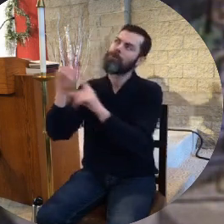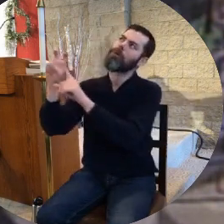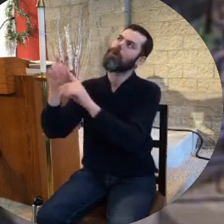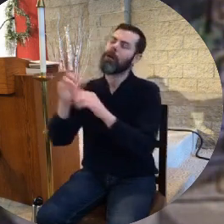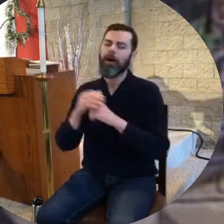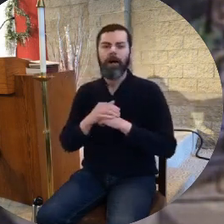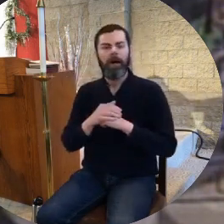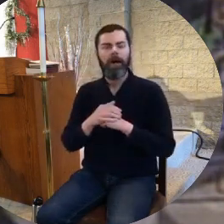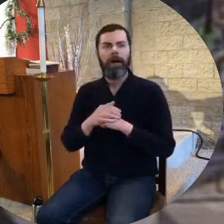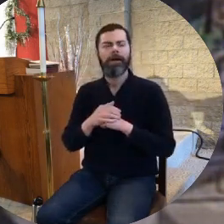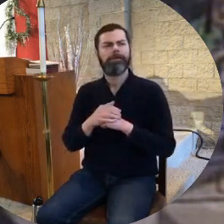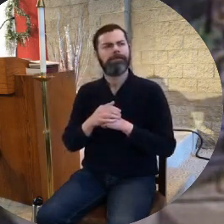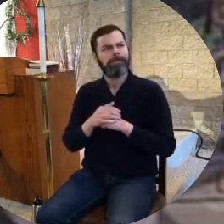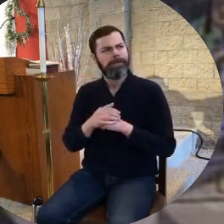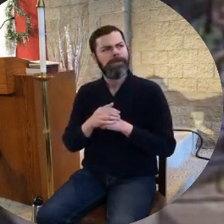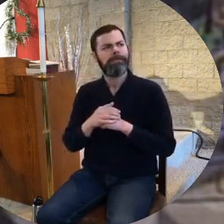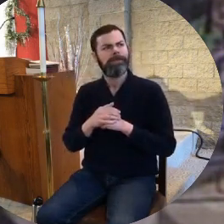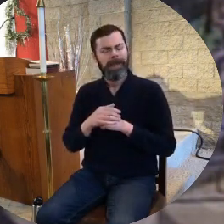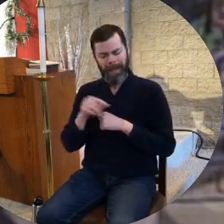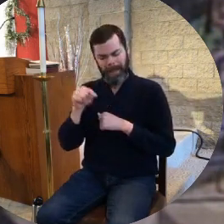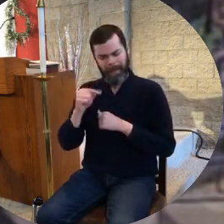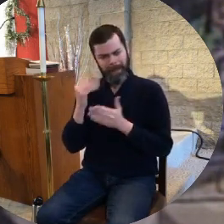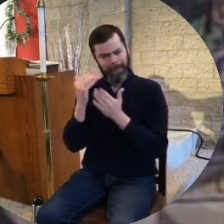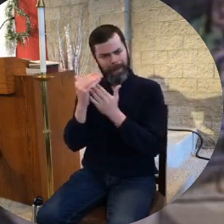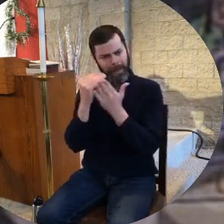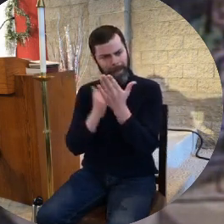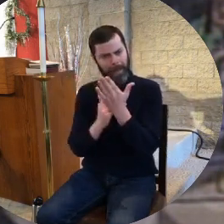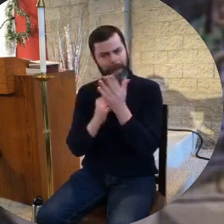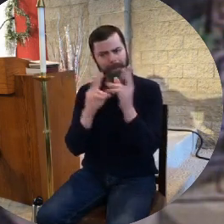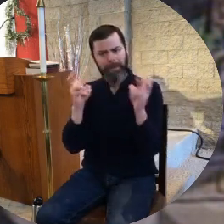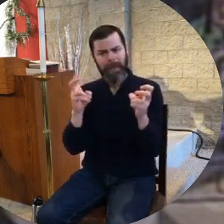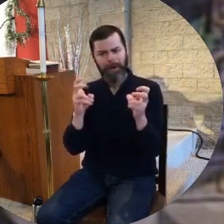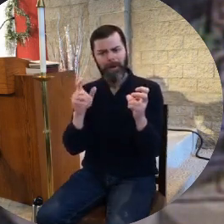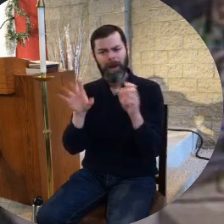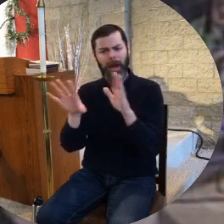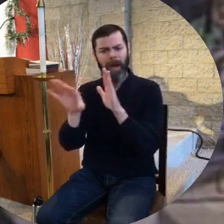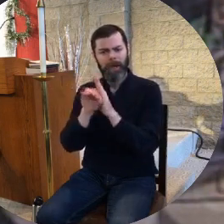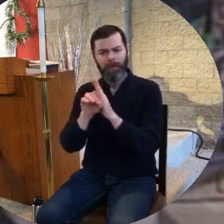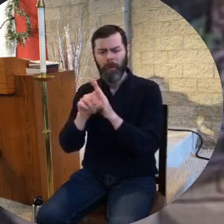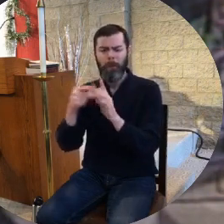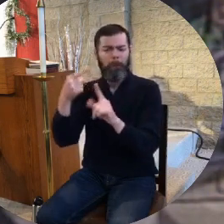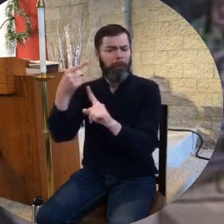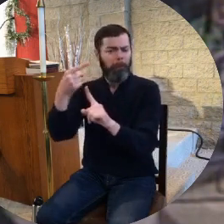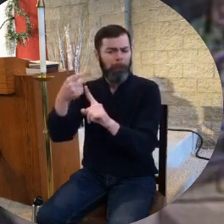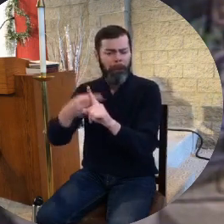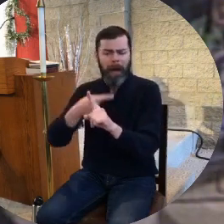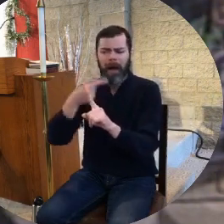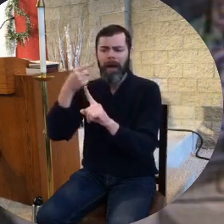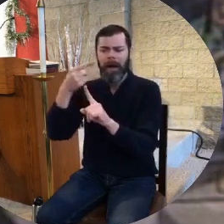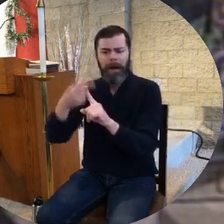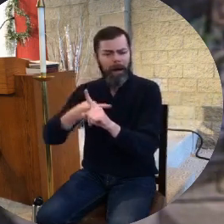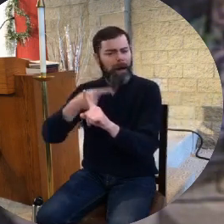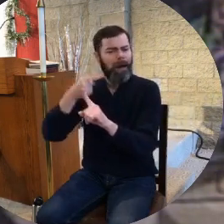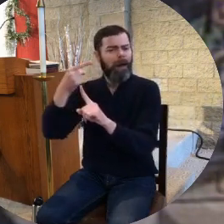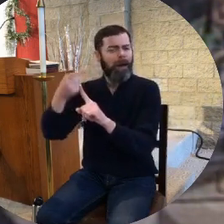know, this lesson title was picked months in advance. And he makes his transition for me to look